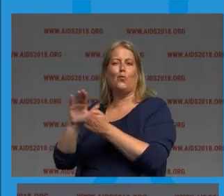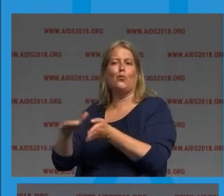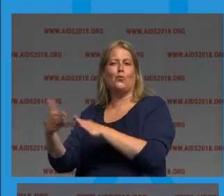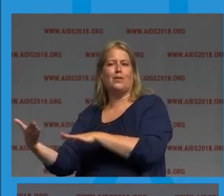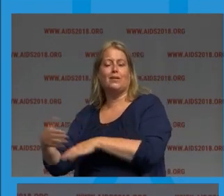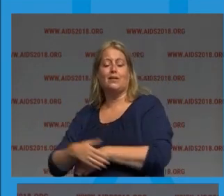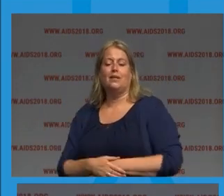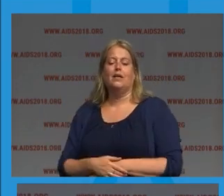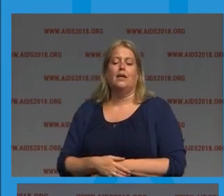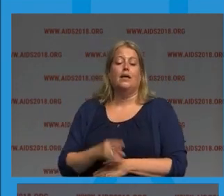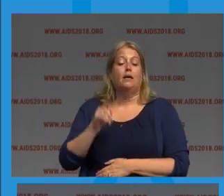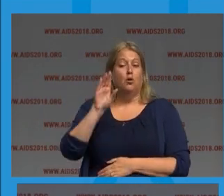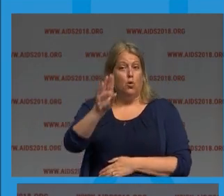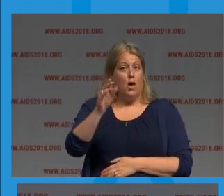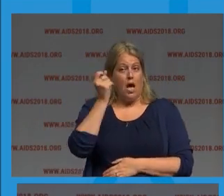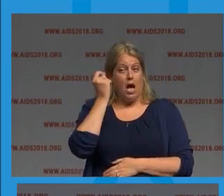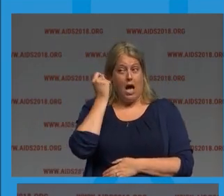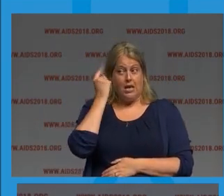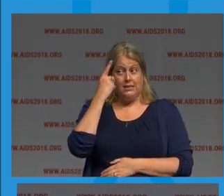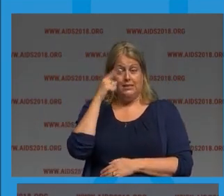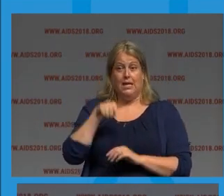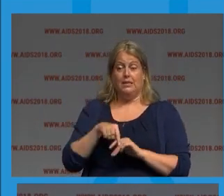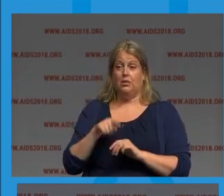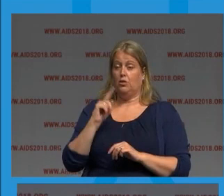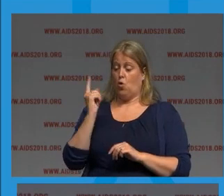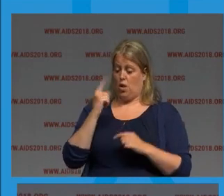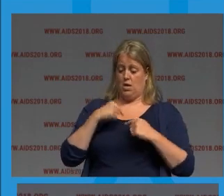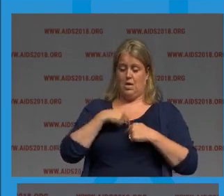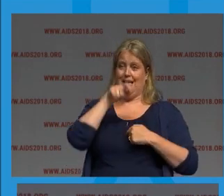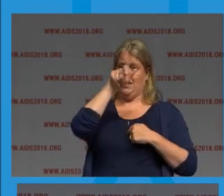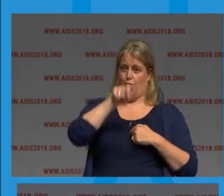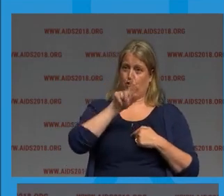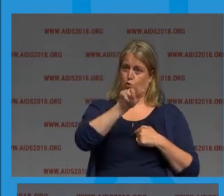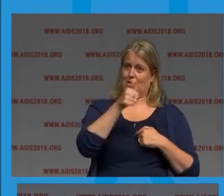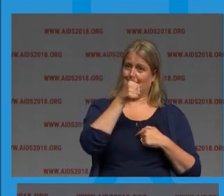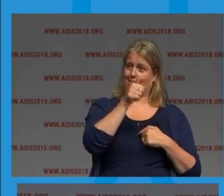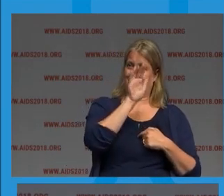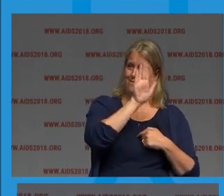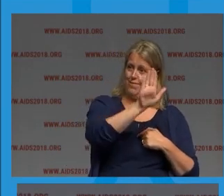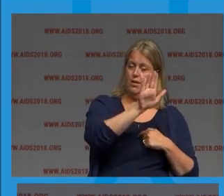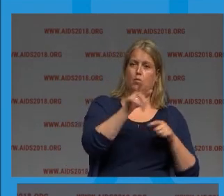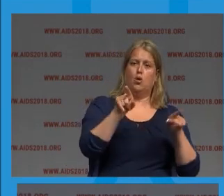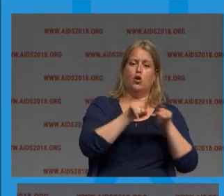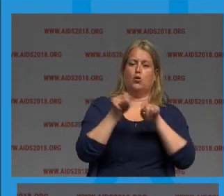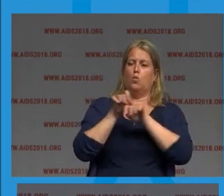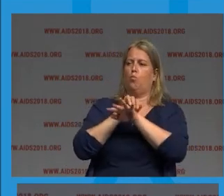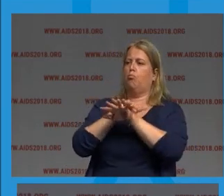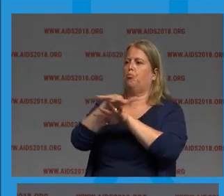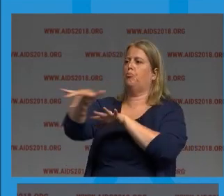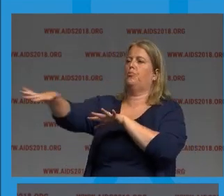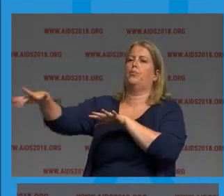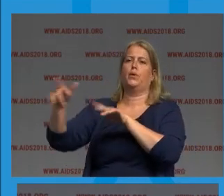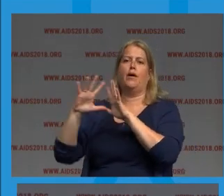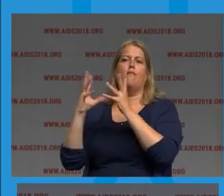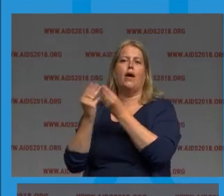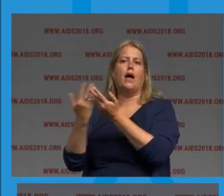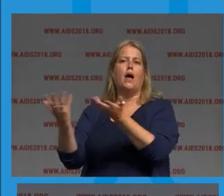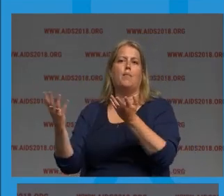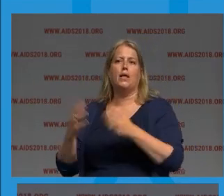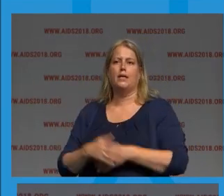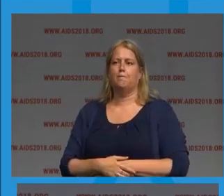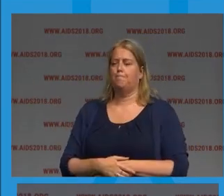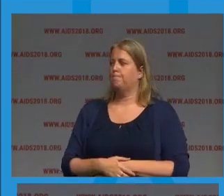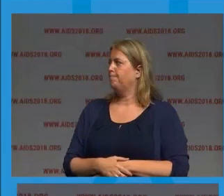So understand that this not only affects the individual that's going through, but it also affects their family.